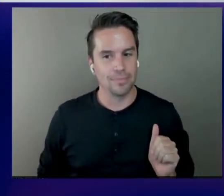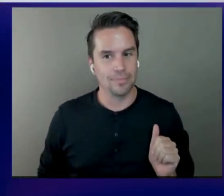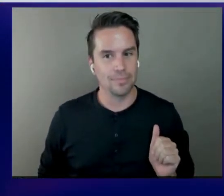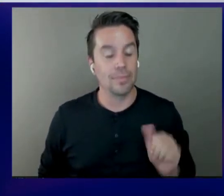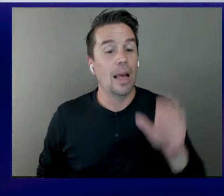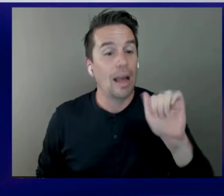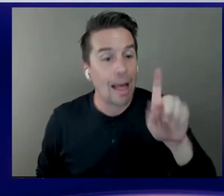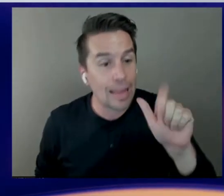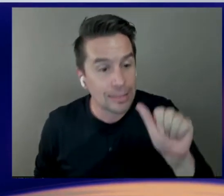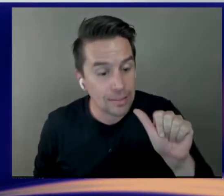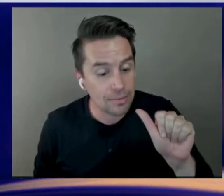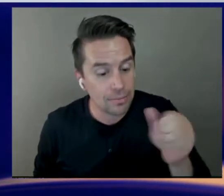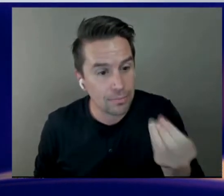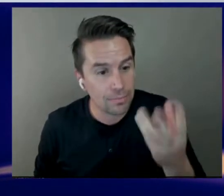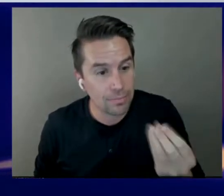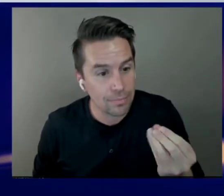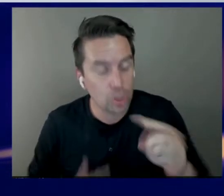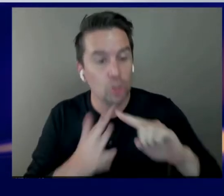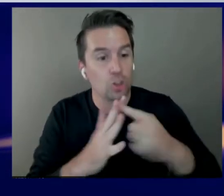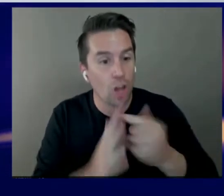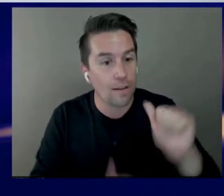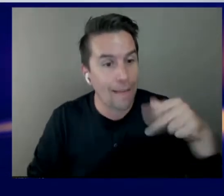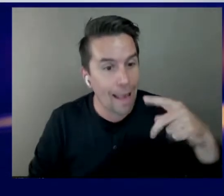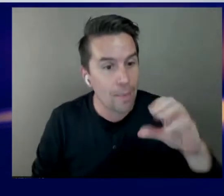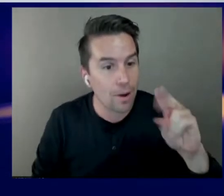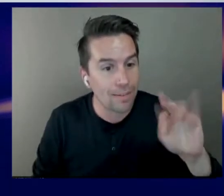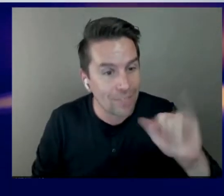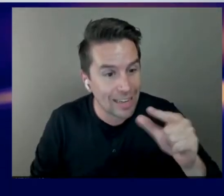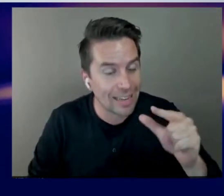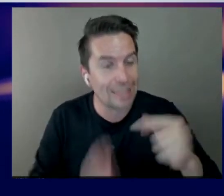Alexa, start AppConfig demo.